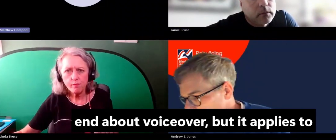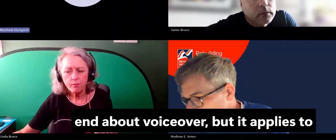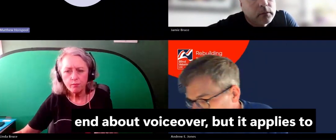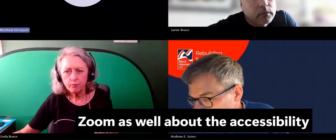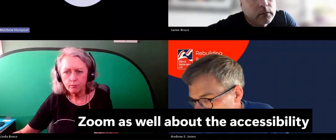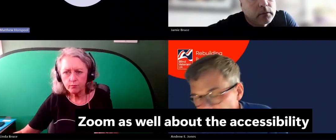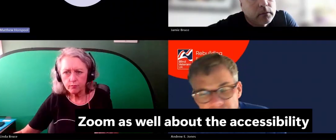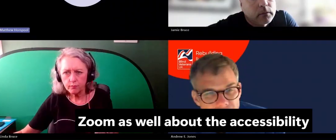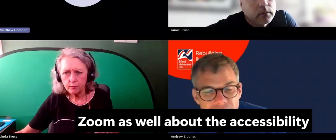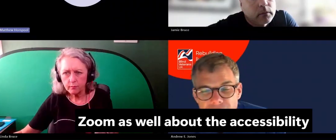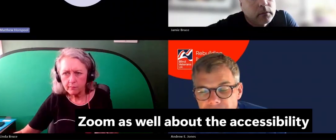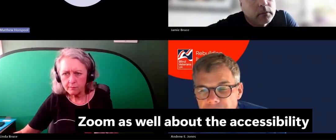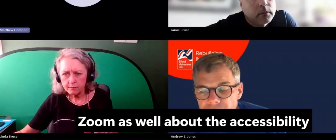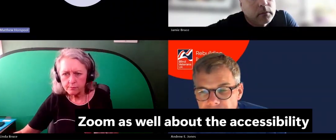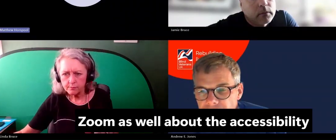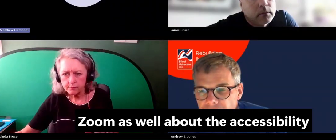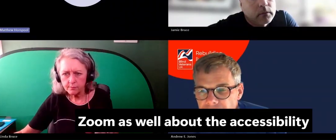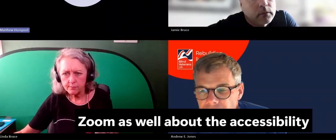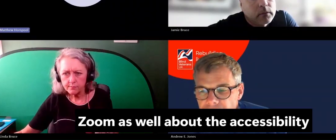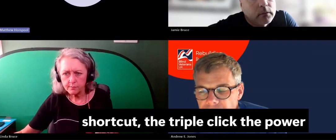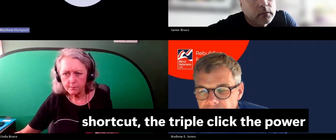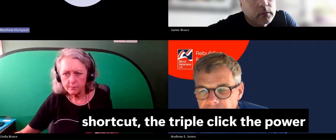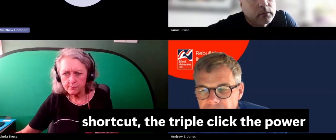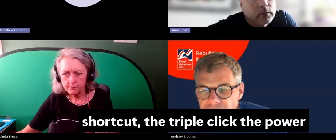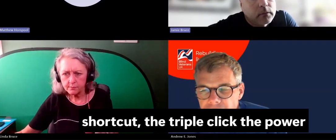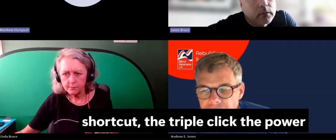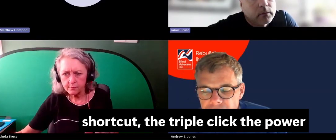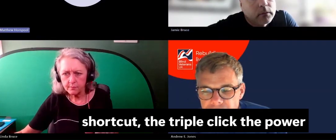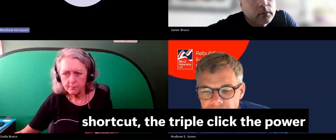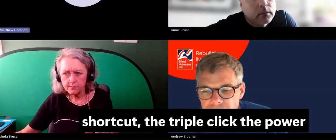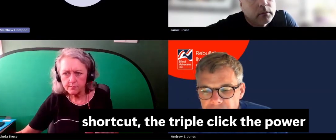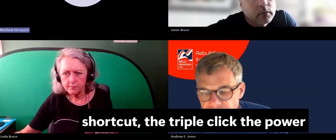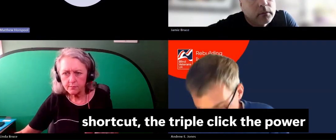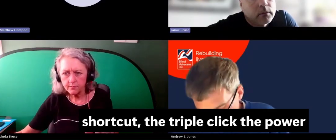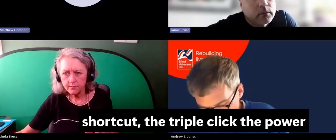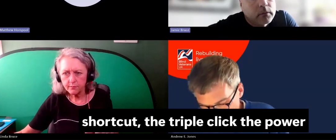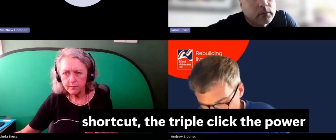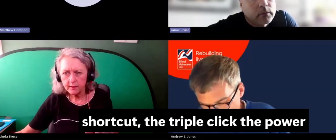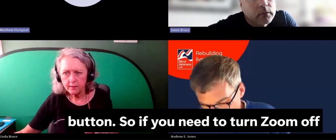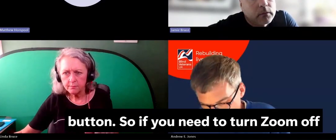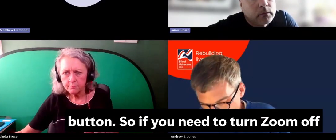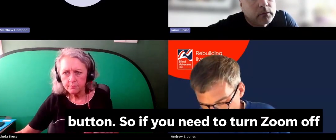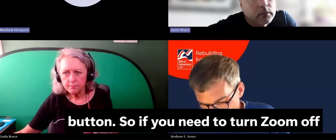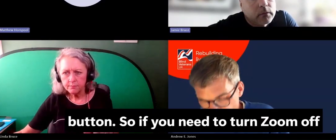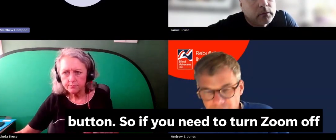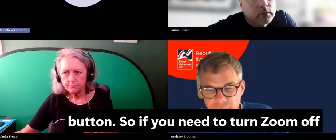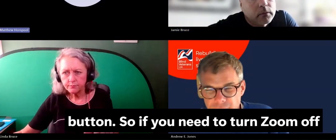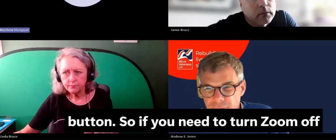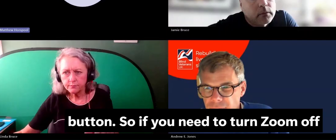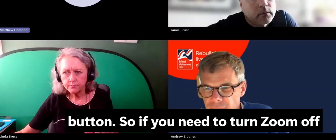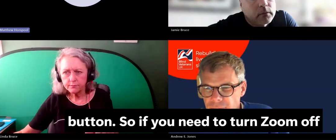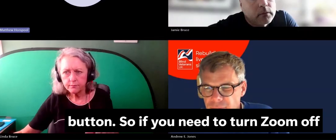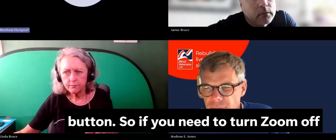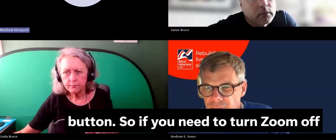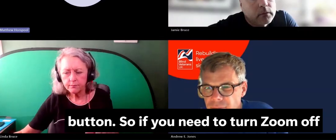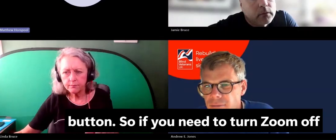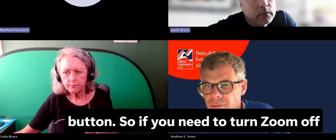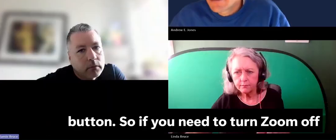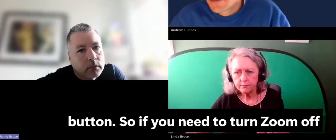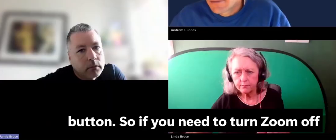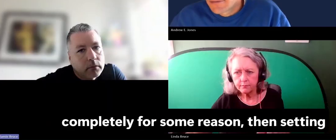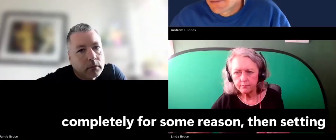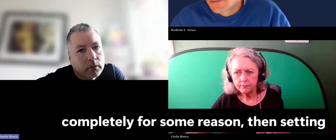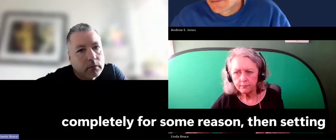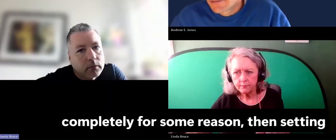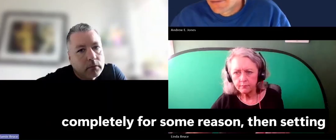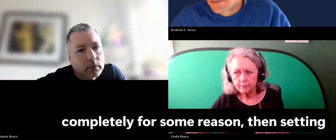VoiceOver, but it applies to Zoom as well, about the accessibility shortcut, the triple click the power button. So if you need to turn